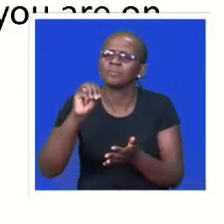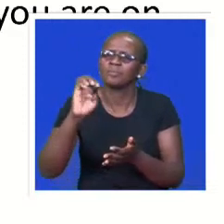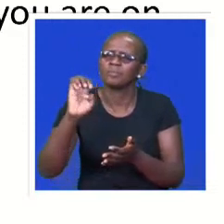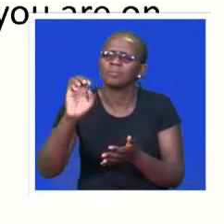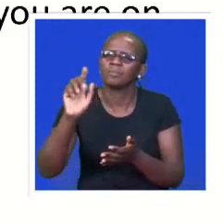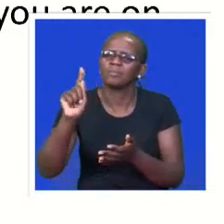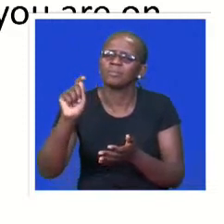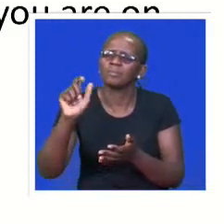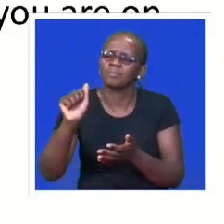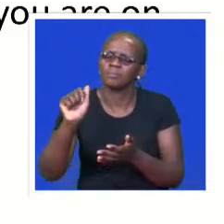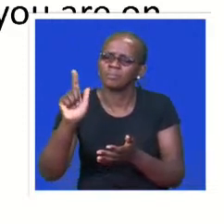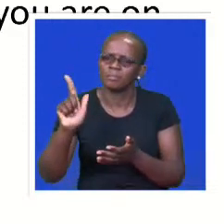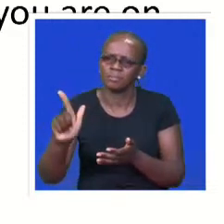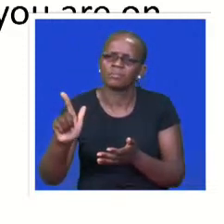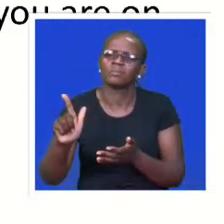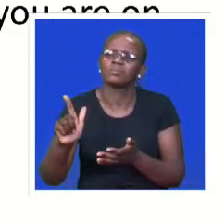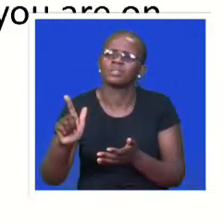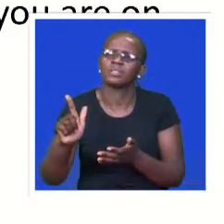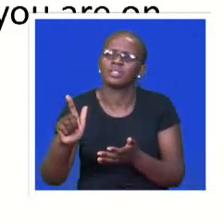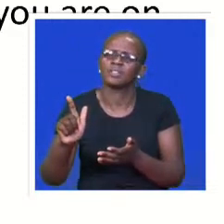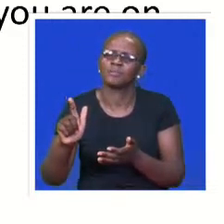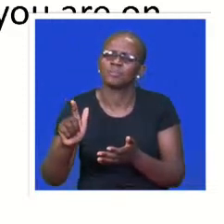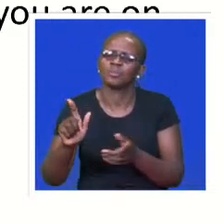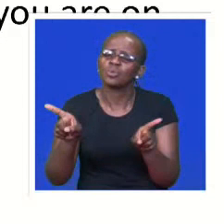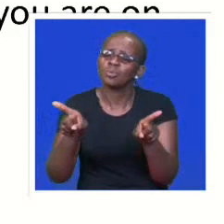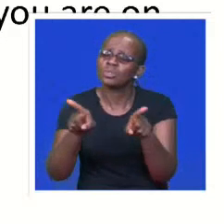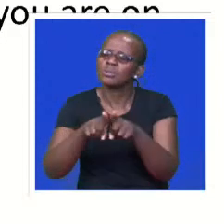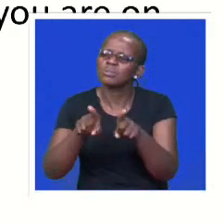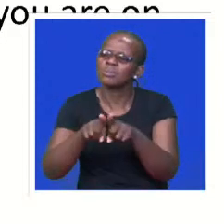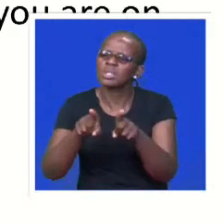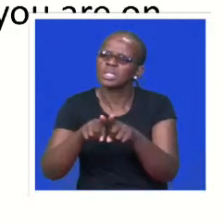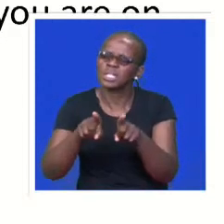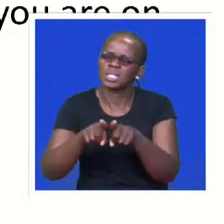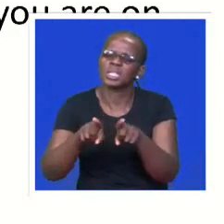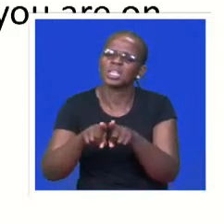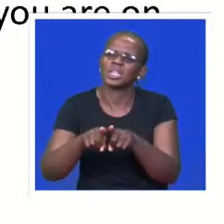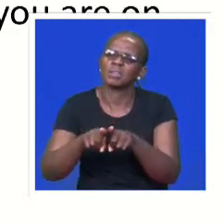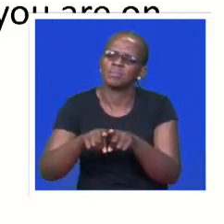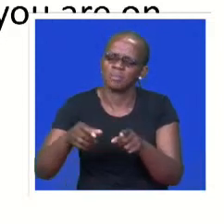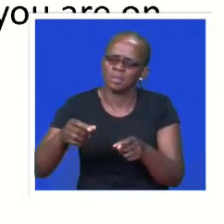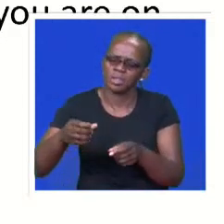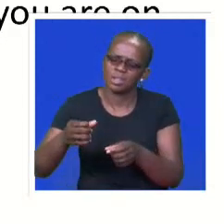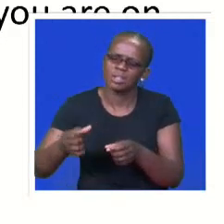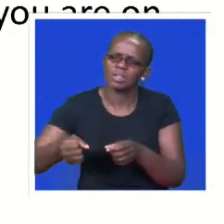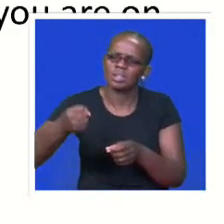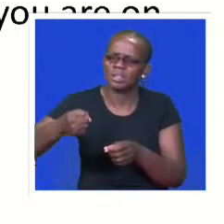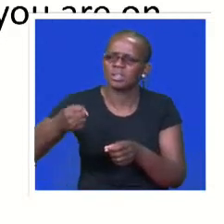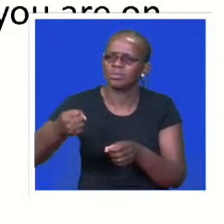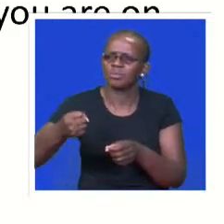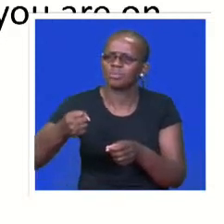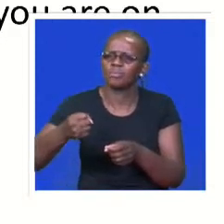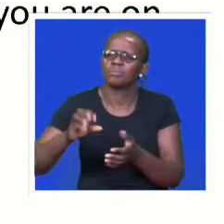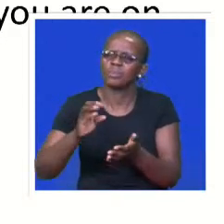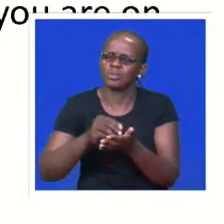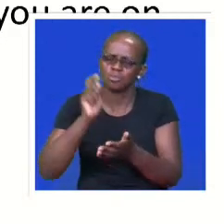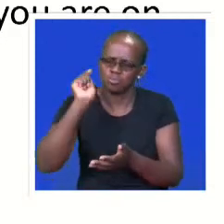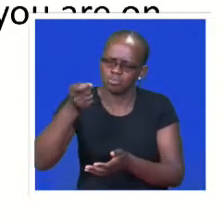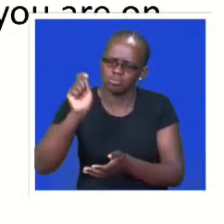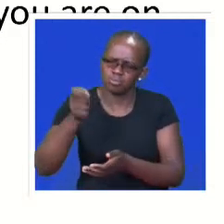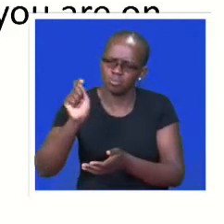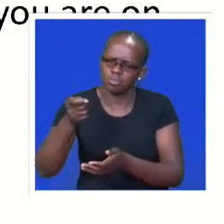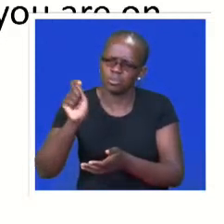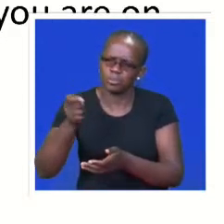cup. It often makes a ringing sound when it is hit by a metal inside it.